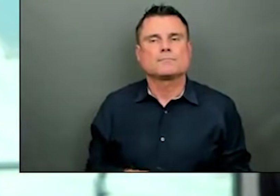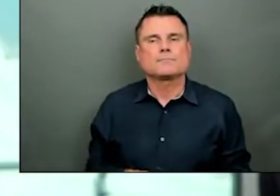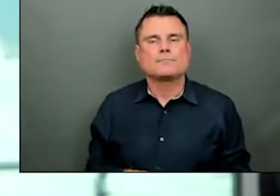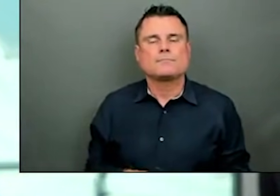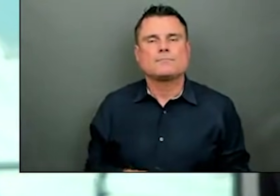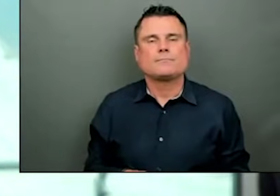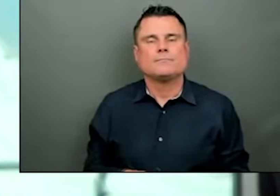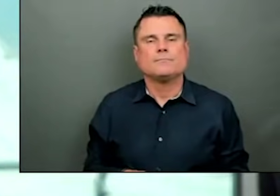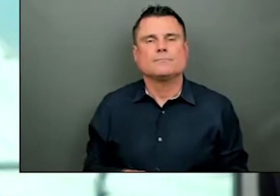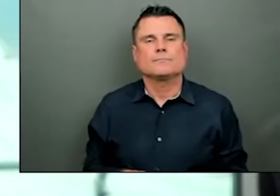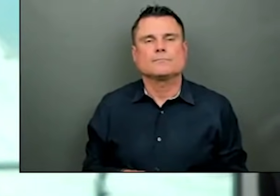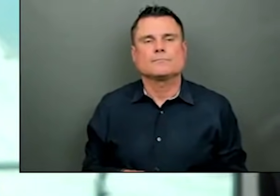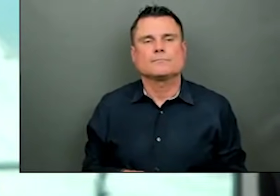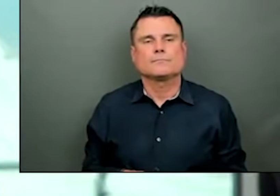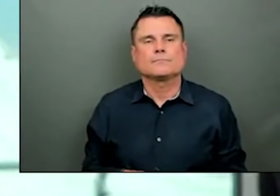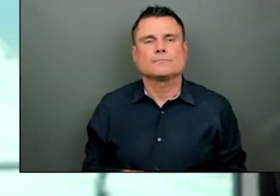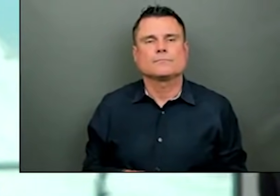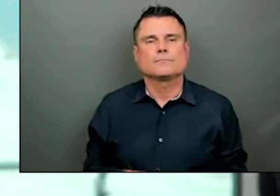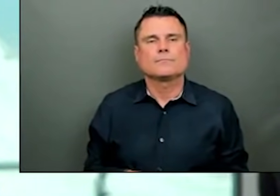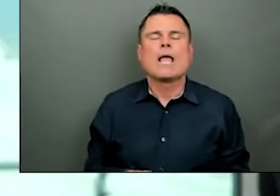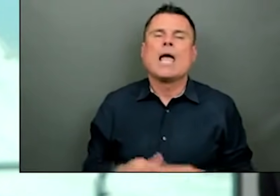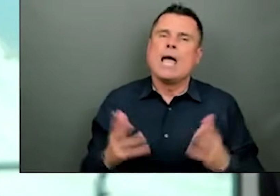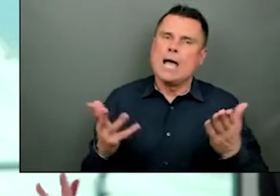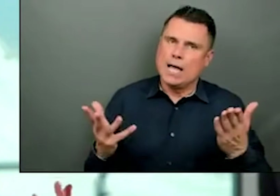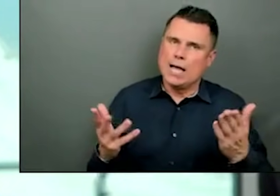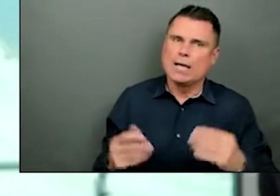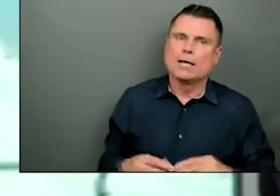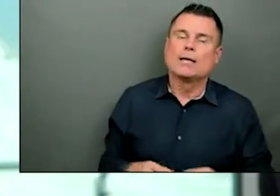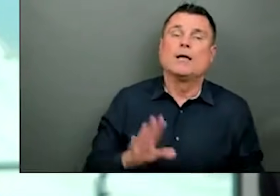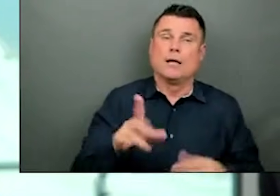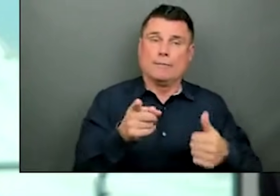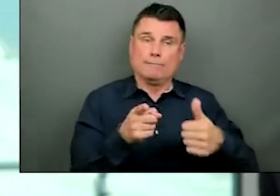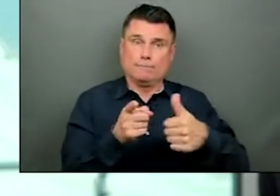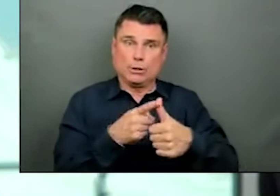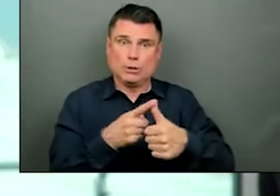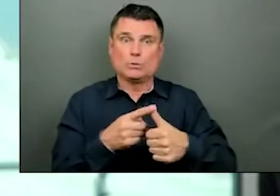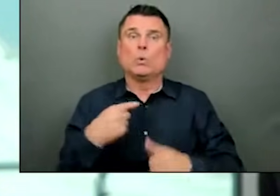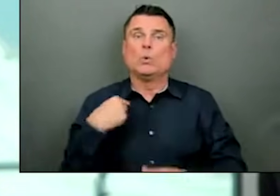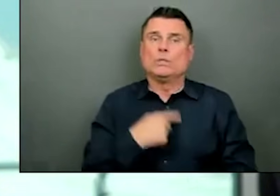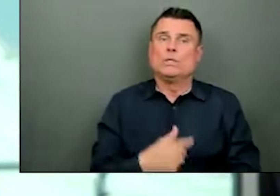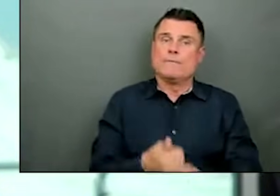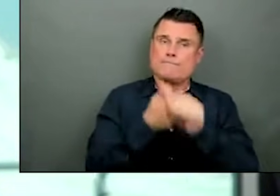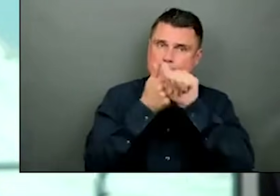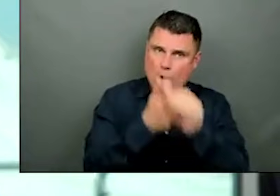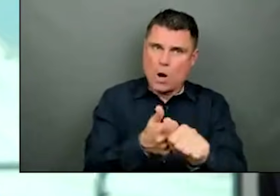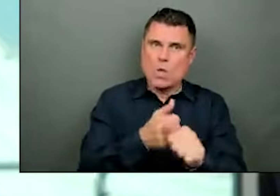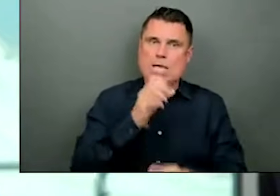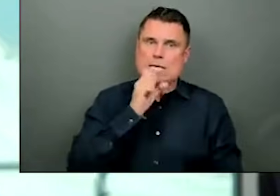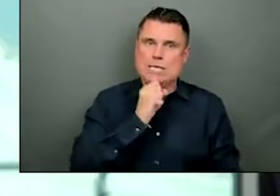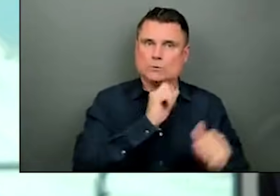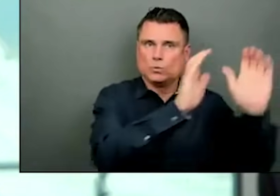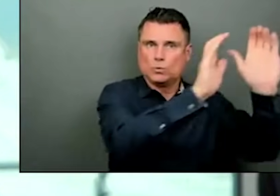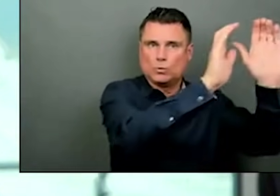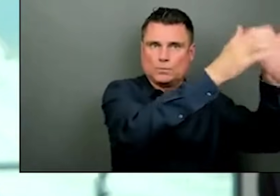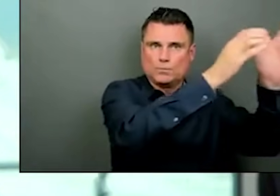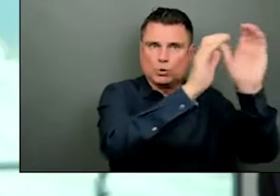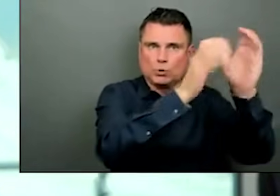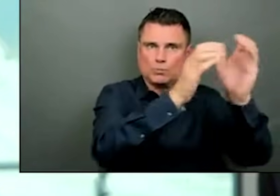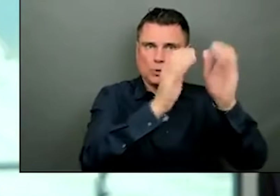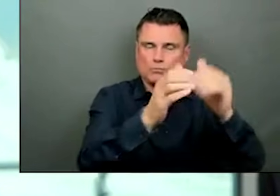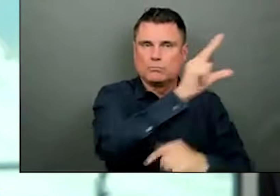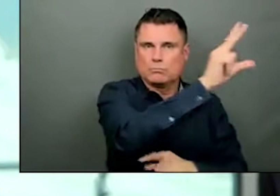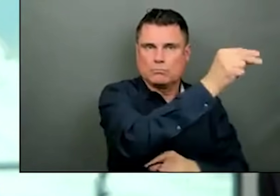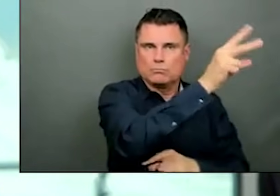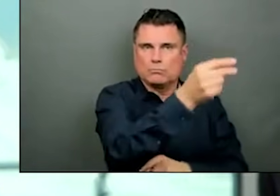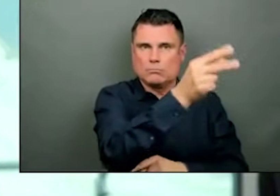very closely tied to amount of vaccine that we've received. And Minister Dix mentioned we were expecting a large shipment of